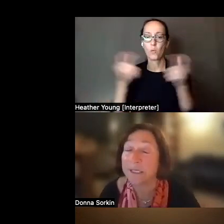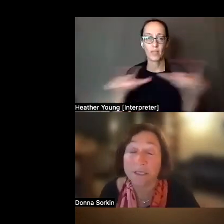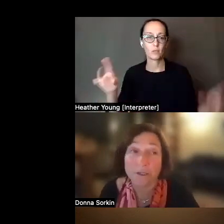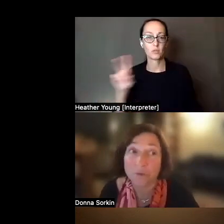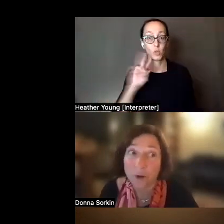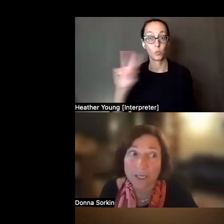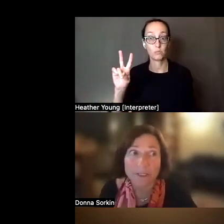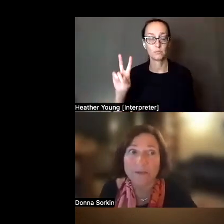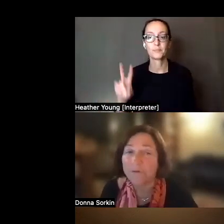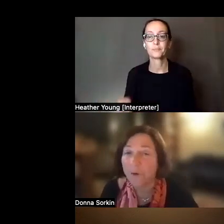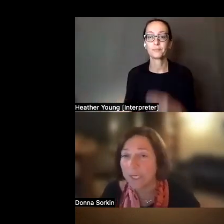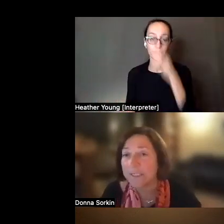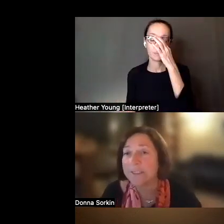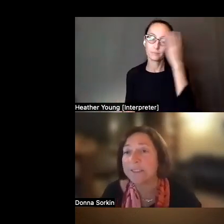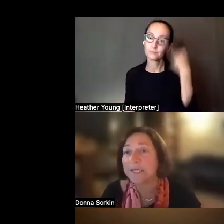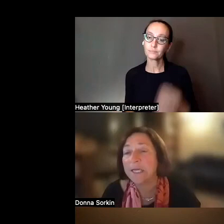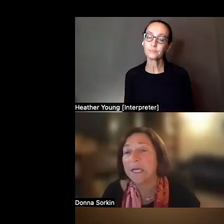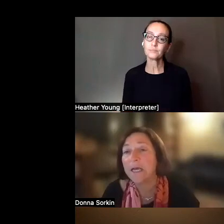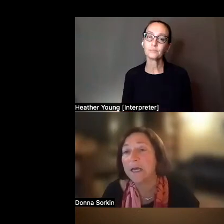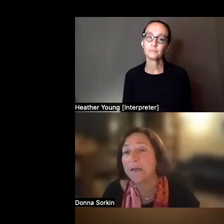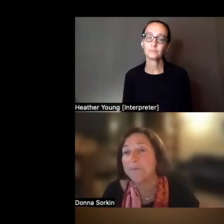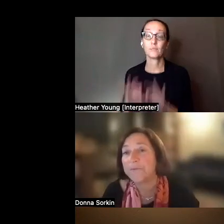an incredibly focused